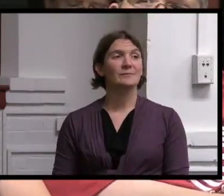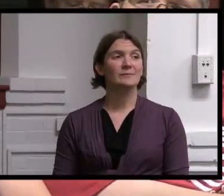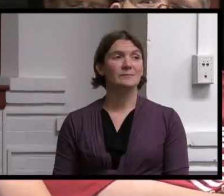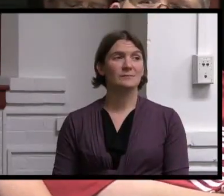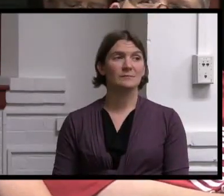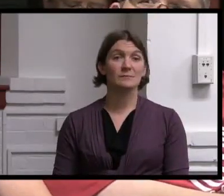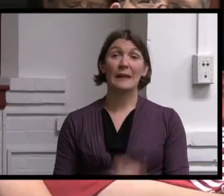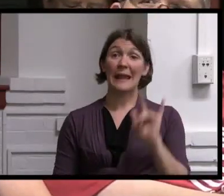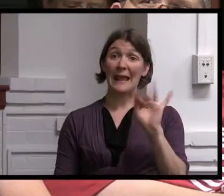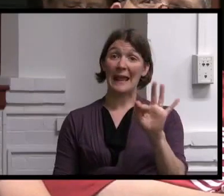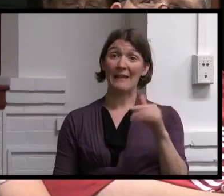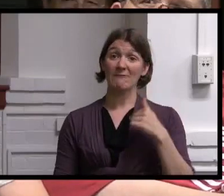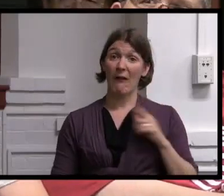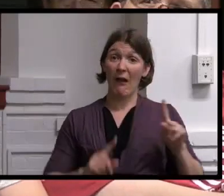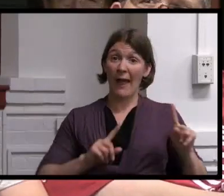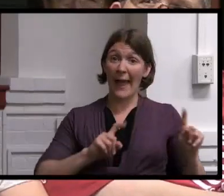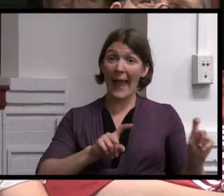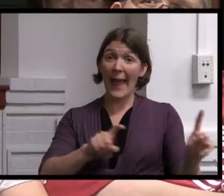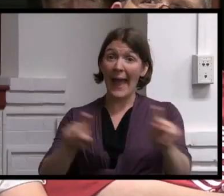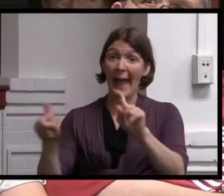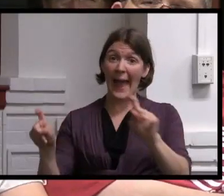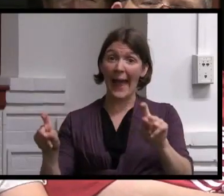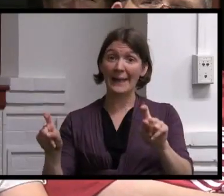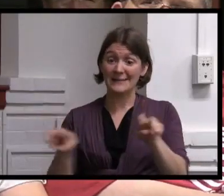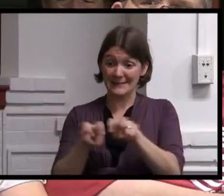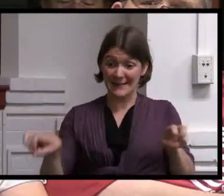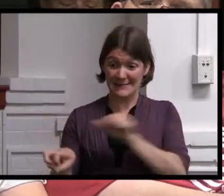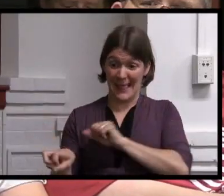If I asked all of you who are sitting in front of me